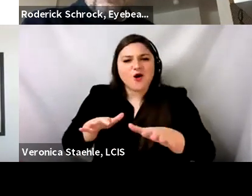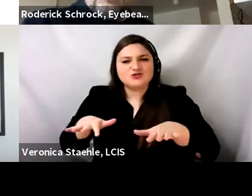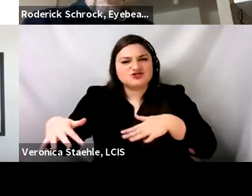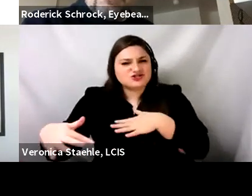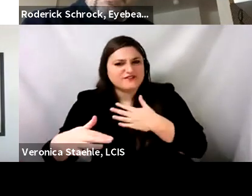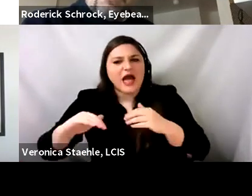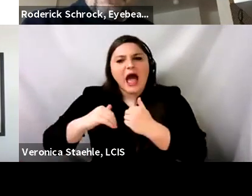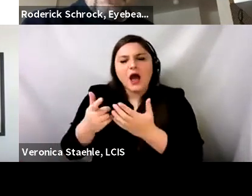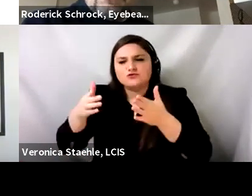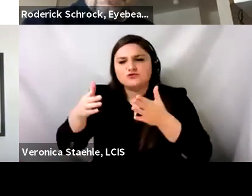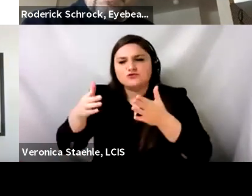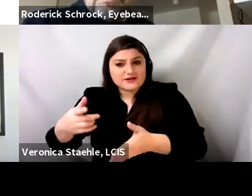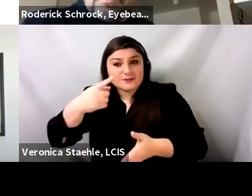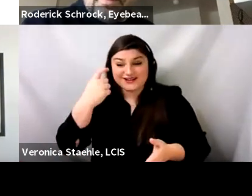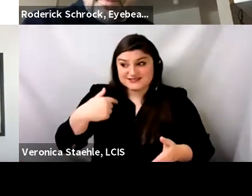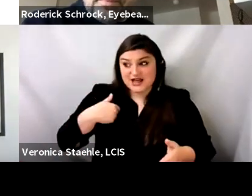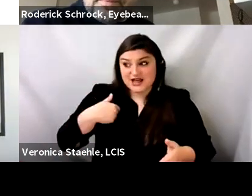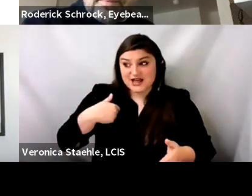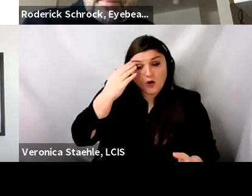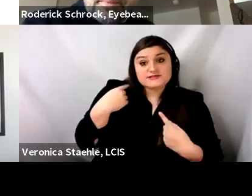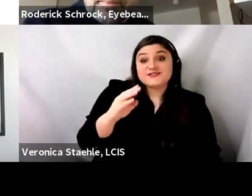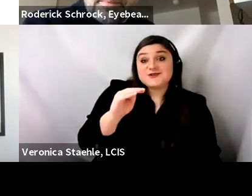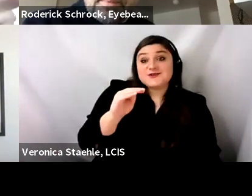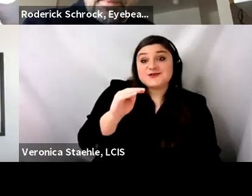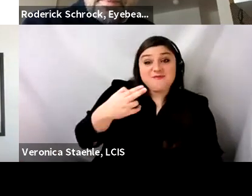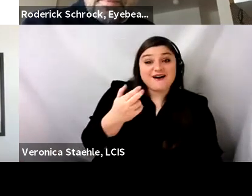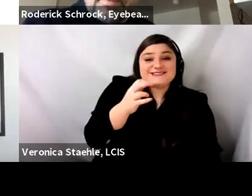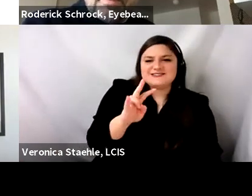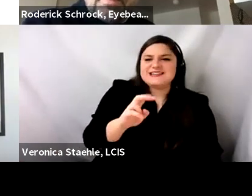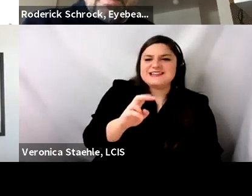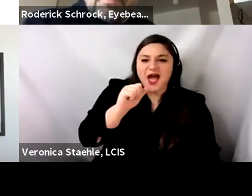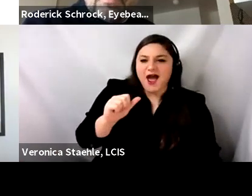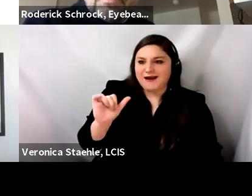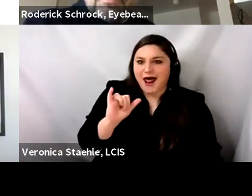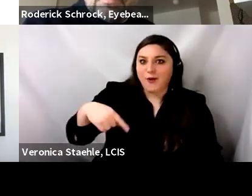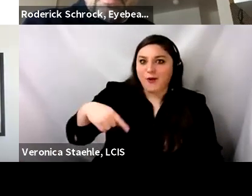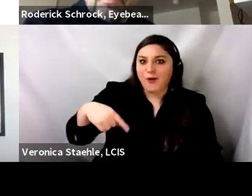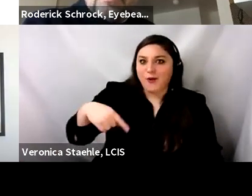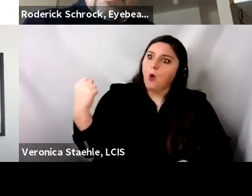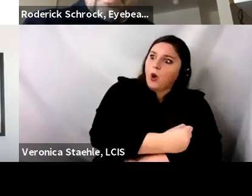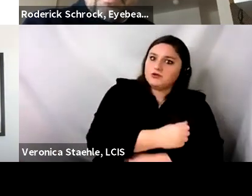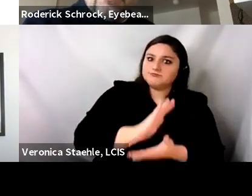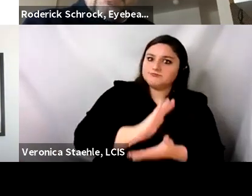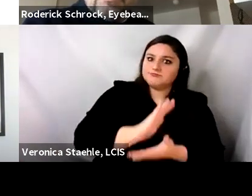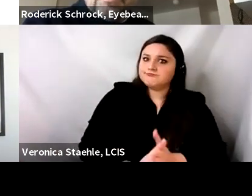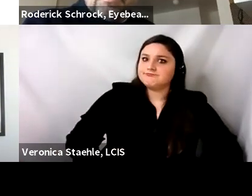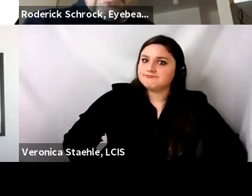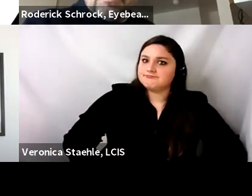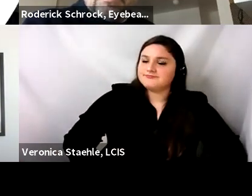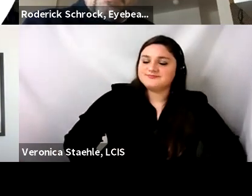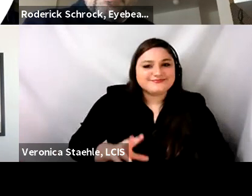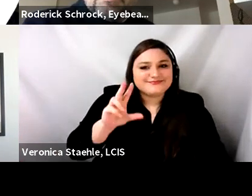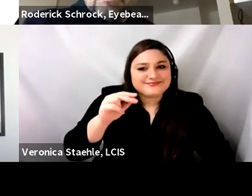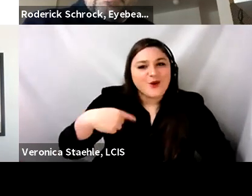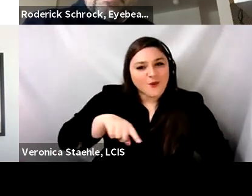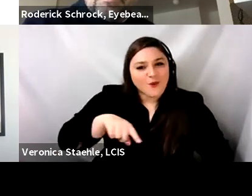okay, March 17th, we all closed down and here we still are, but it's been a series of progressions for all of us. And I'm gonna start with El